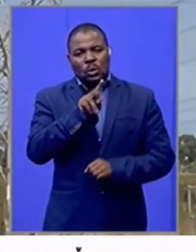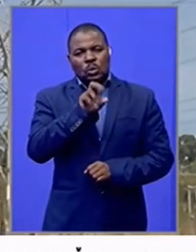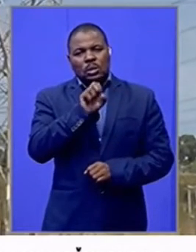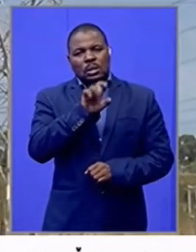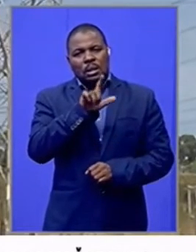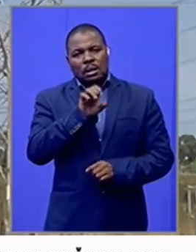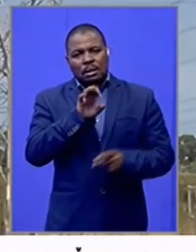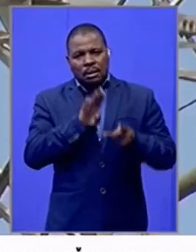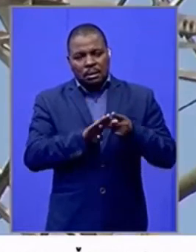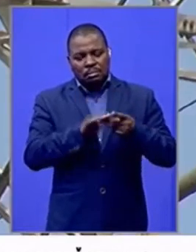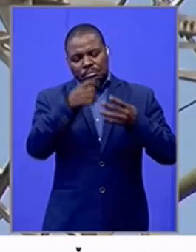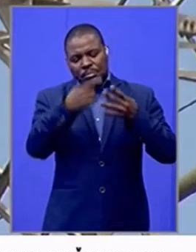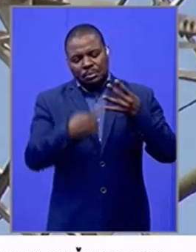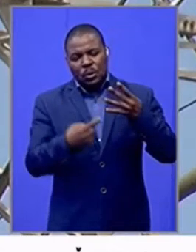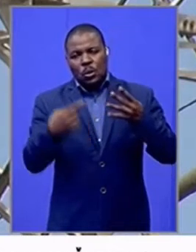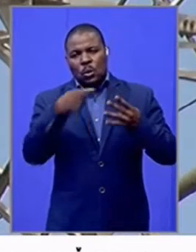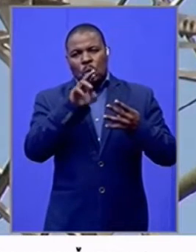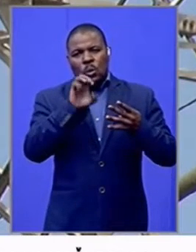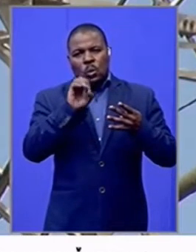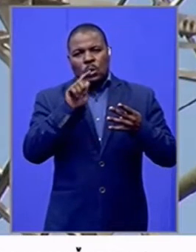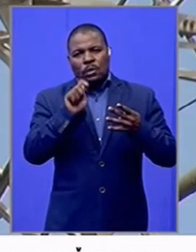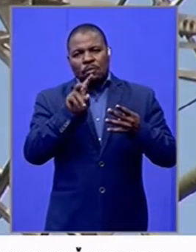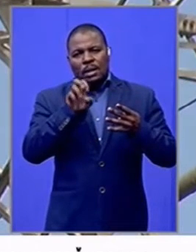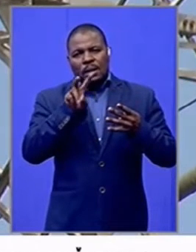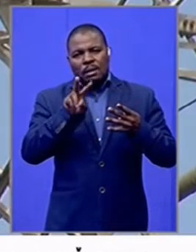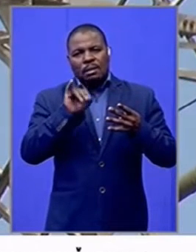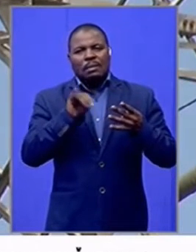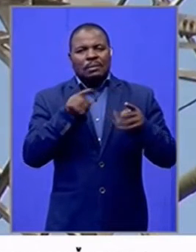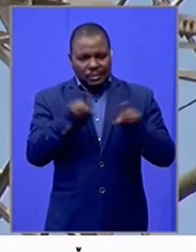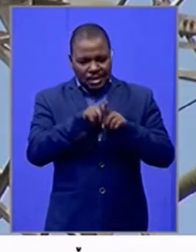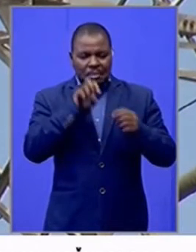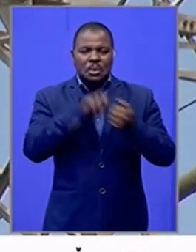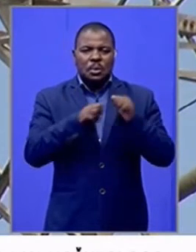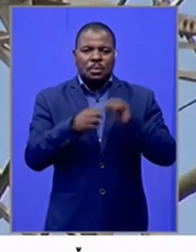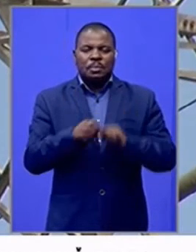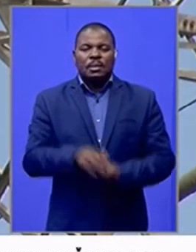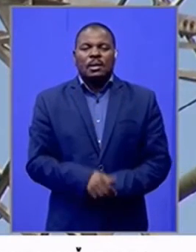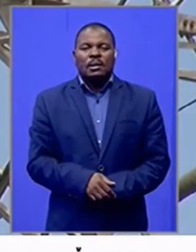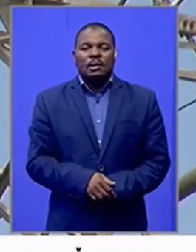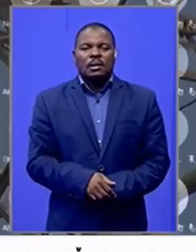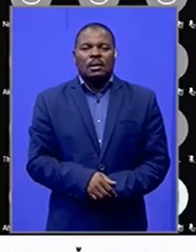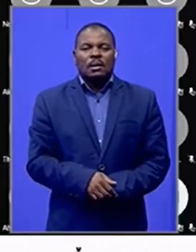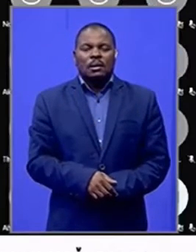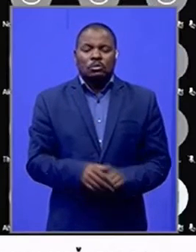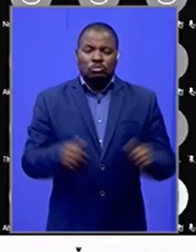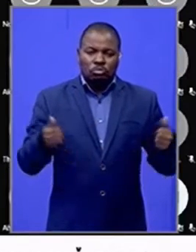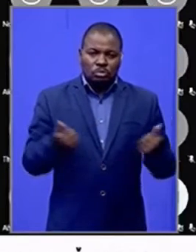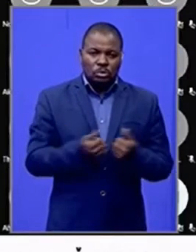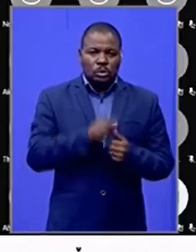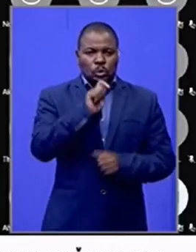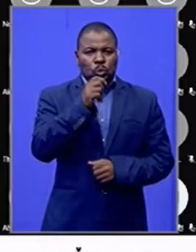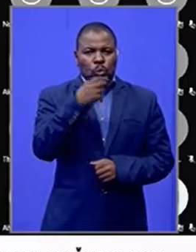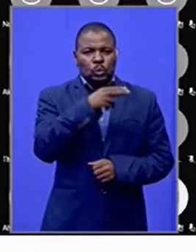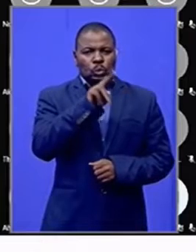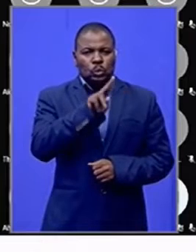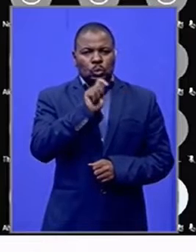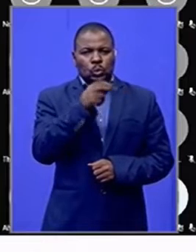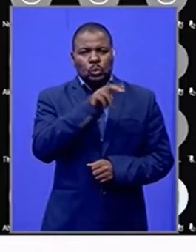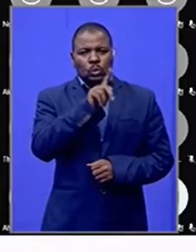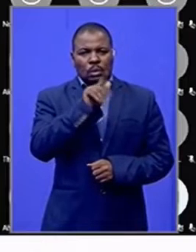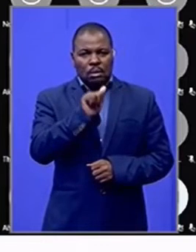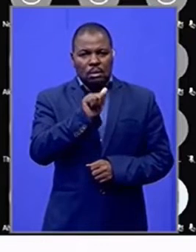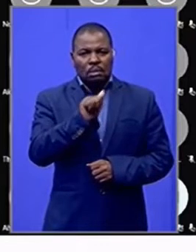Thutuka, Ditaba le Grootvlei le gona go okeditše mathata. Ditaba remains a challenge. Thutuka remains a